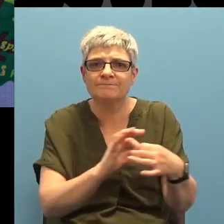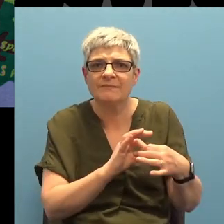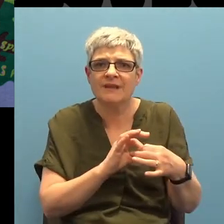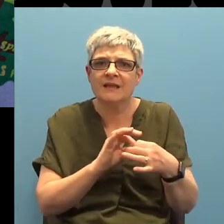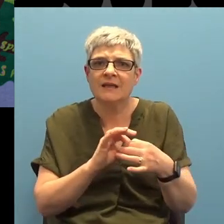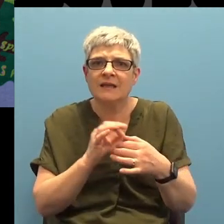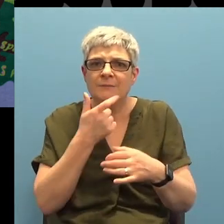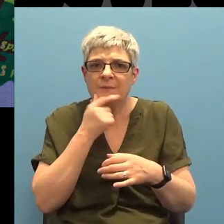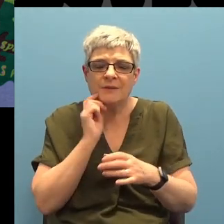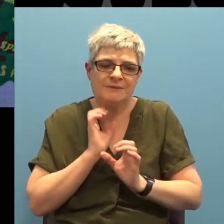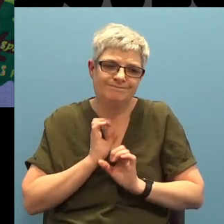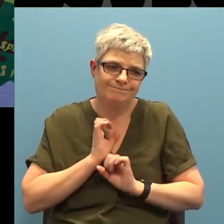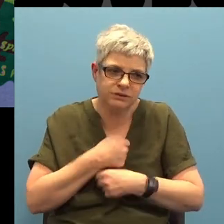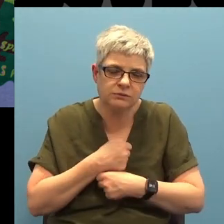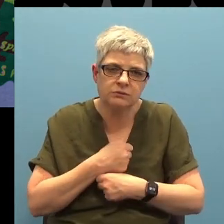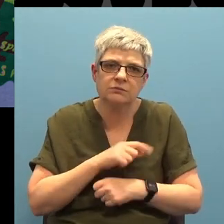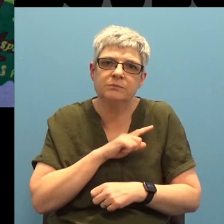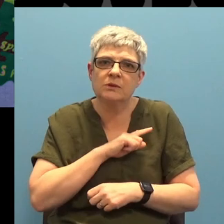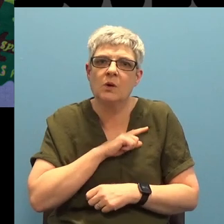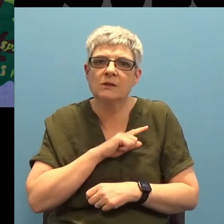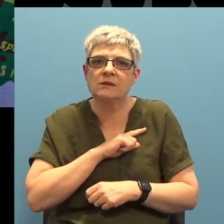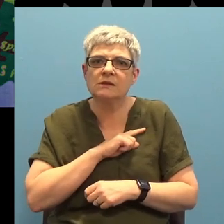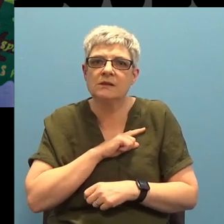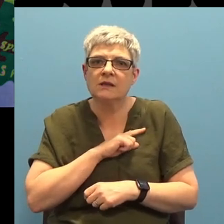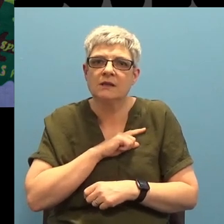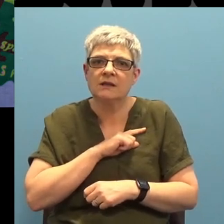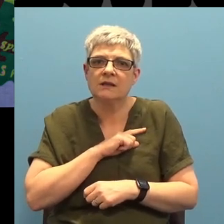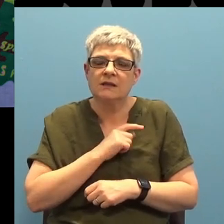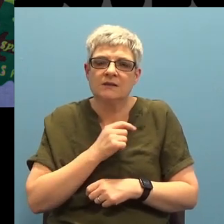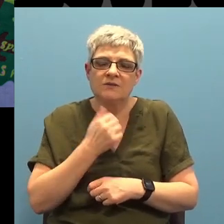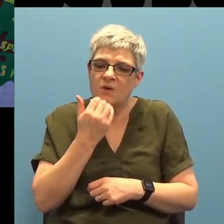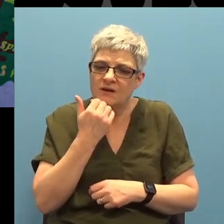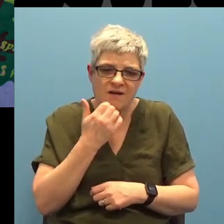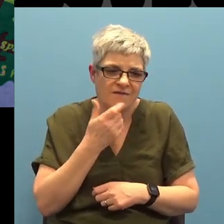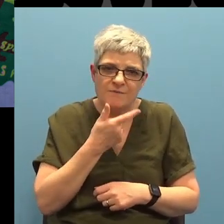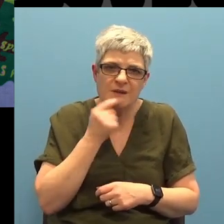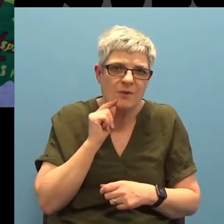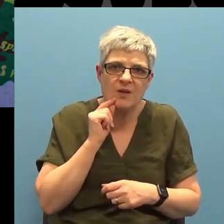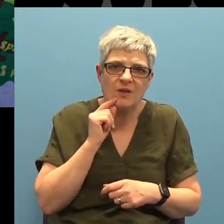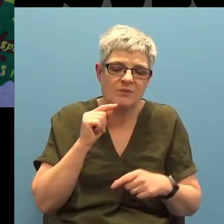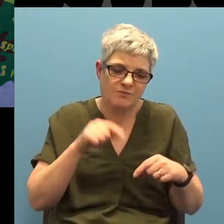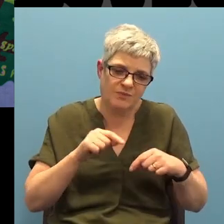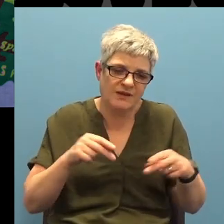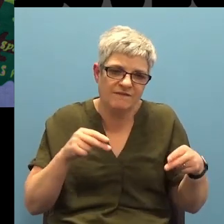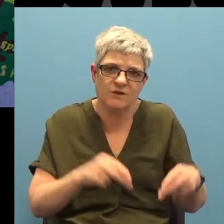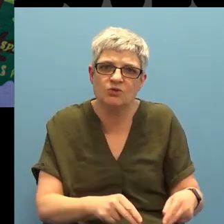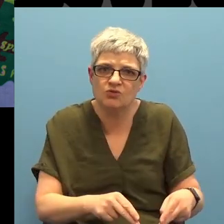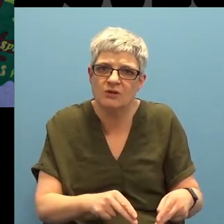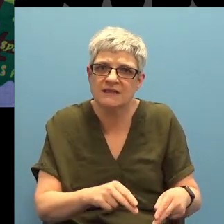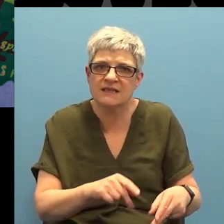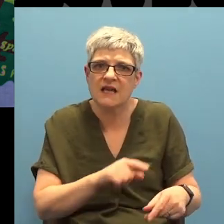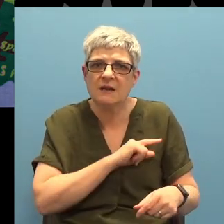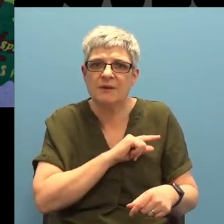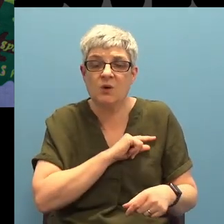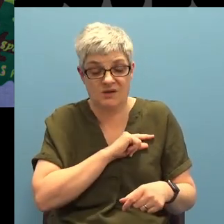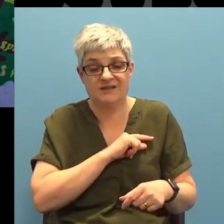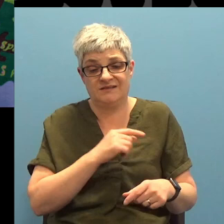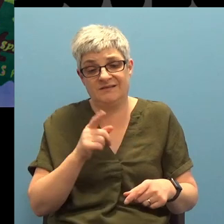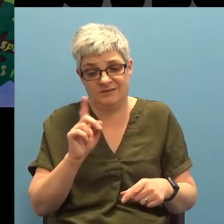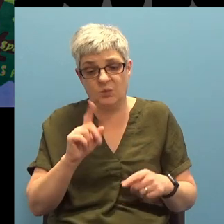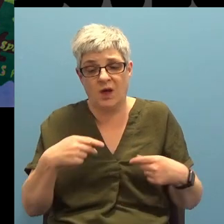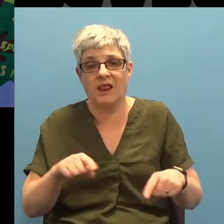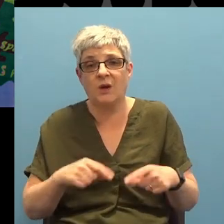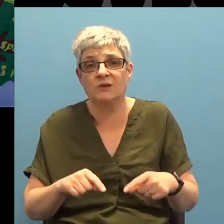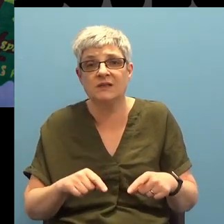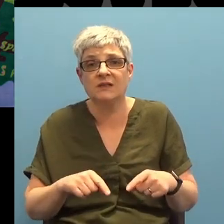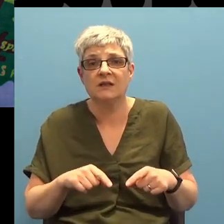Folks who've been frustrated by small turnouts and attendances at funerals because that's all that was allowed.